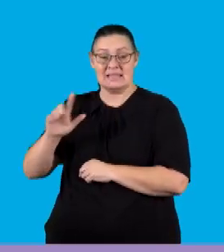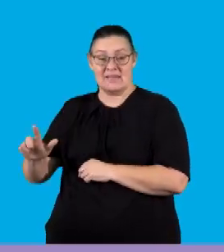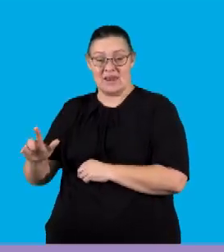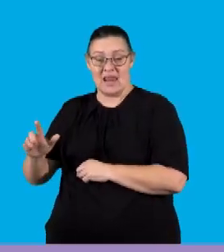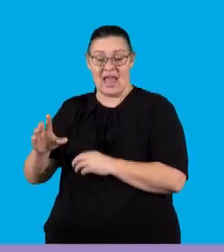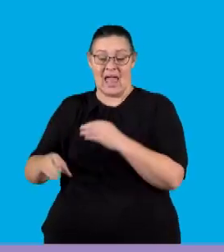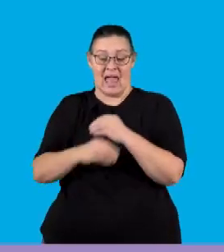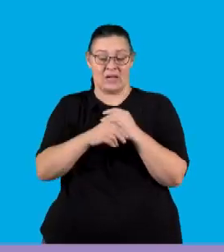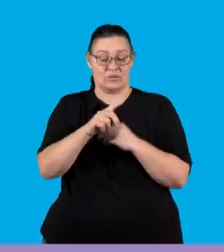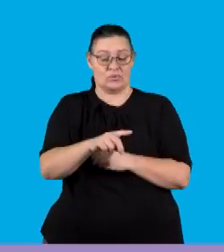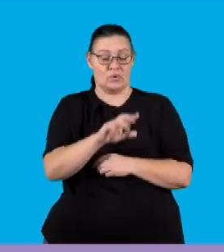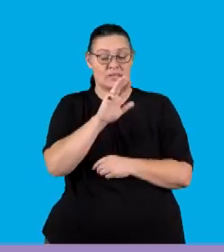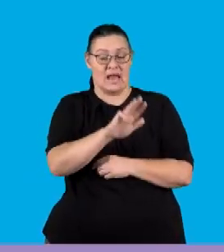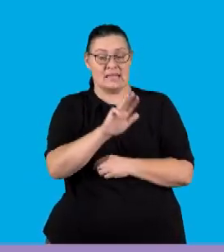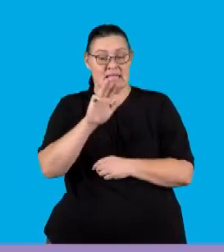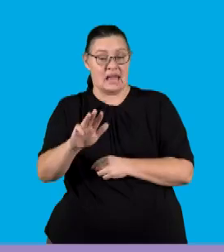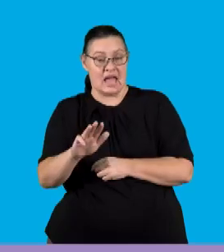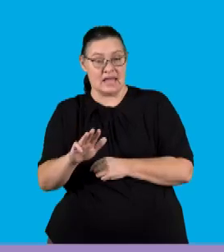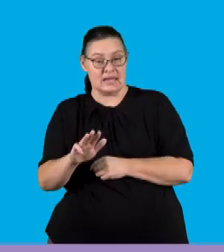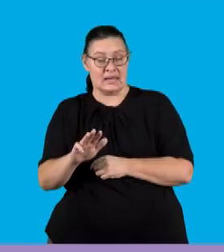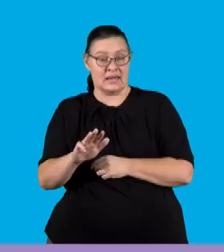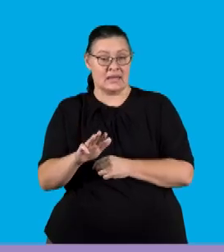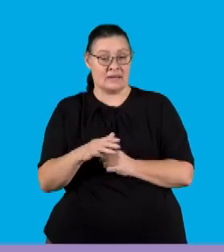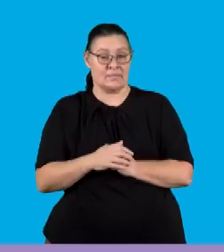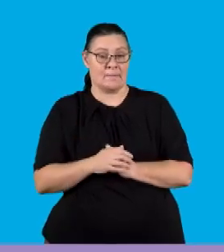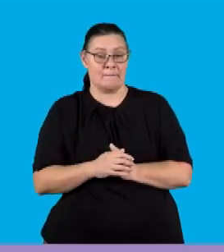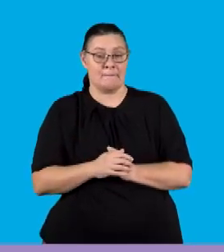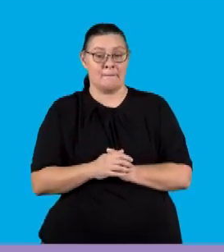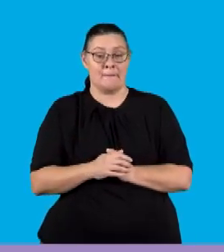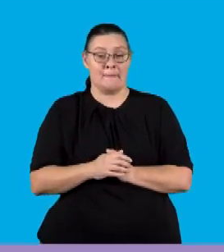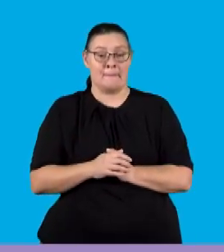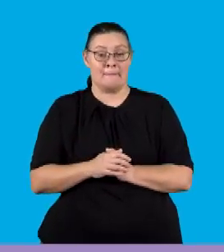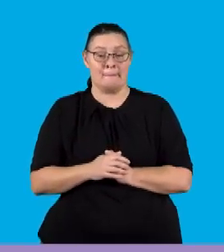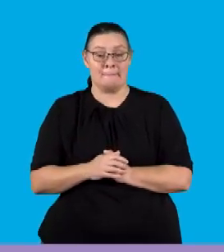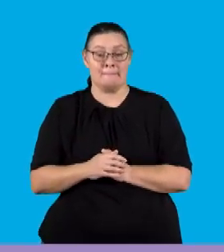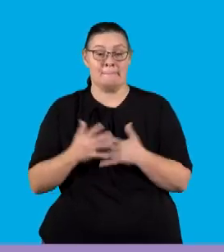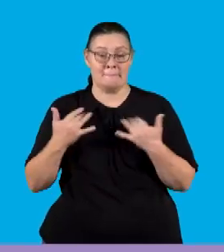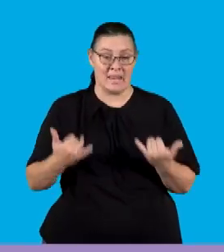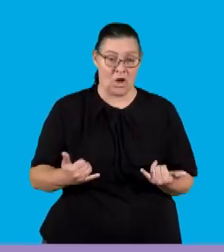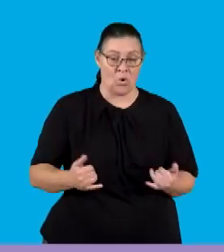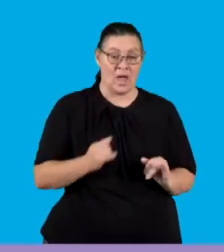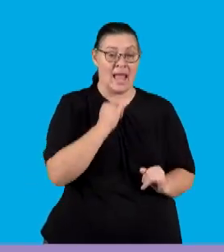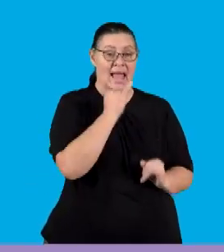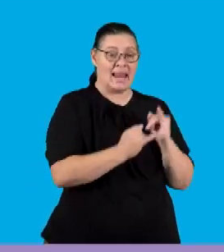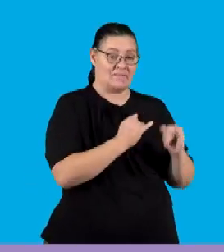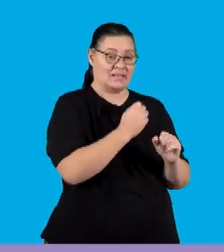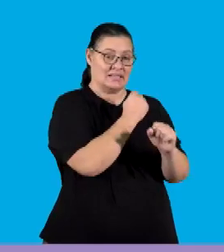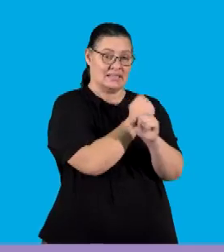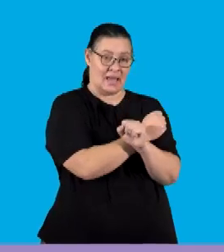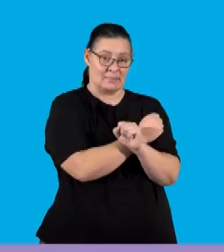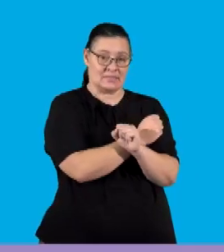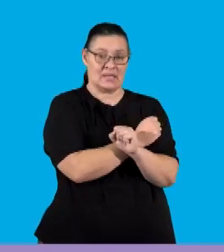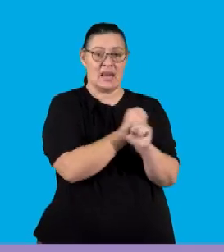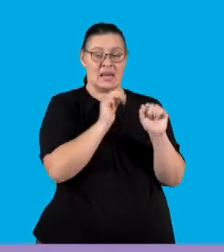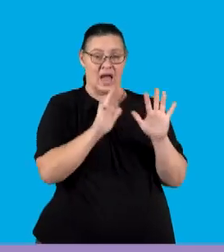adding 2. So 97 plus 2 gives us 99. Now 11 multiplied